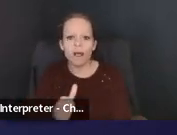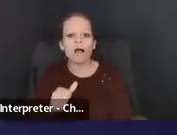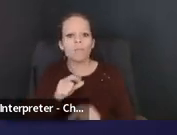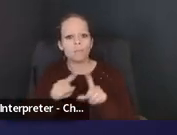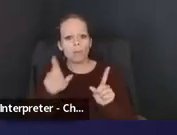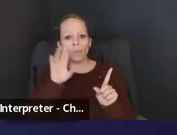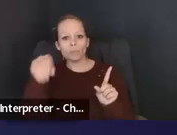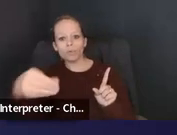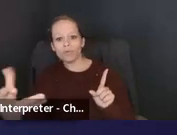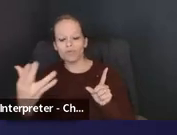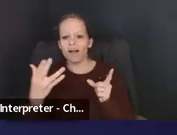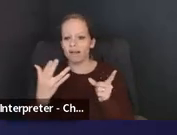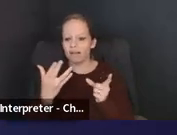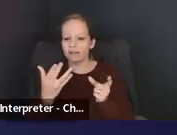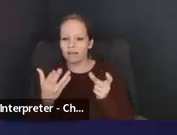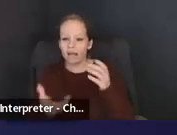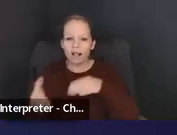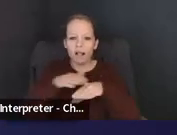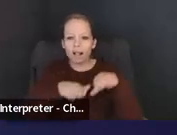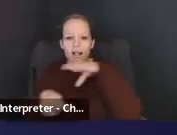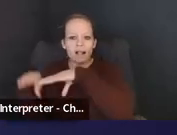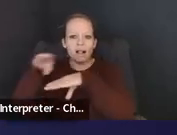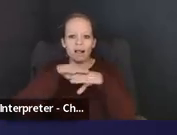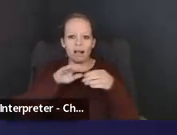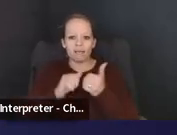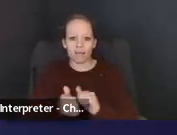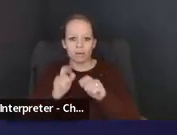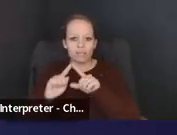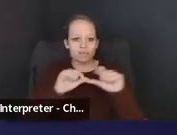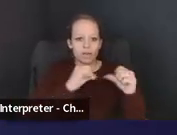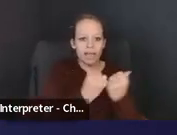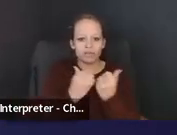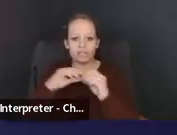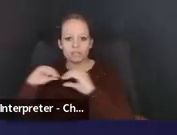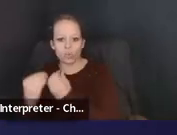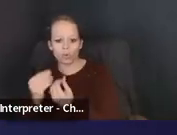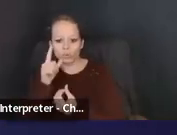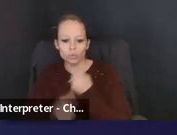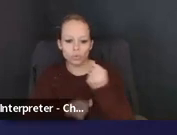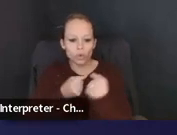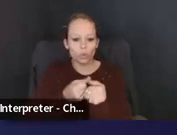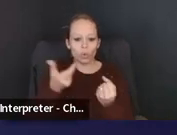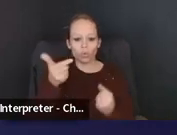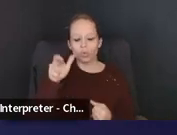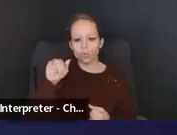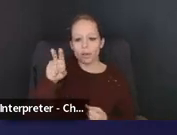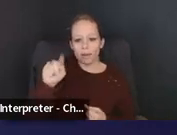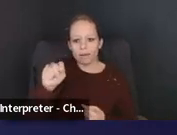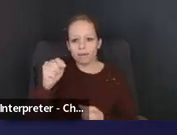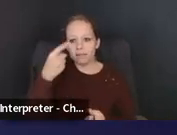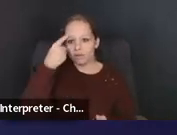cross-section of the types of agencies and organizations that support grants in our business